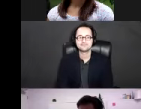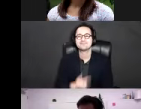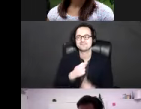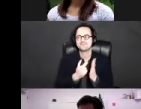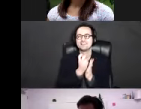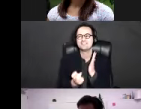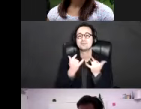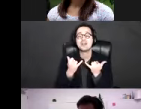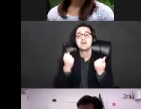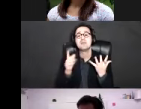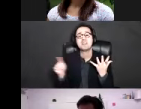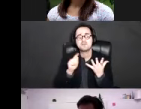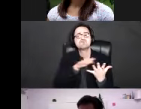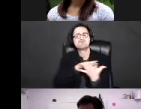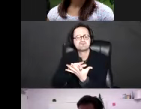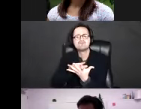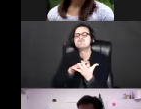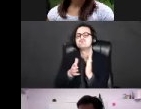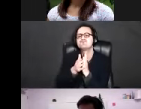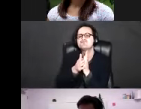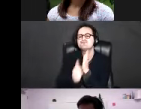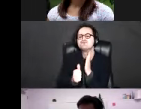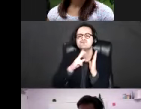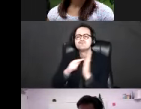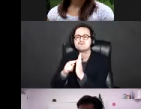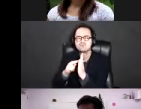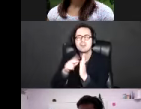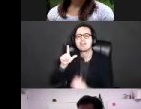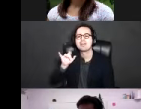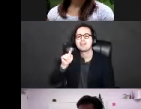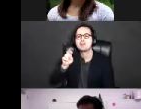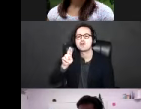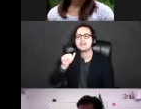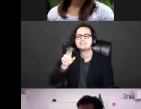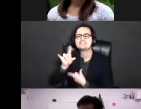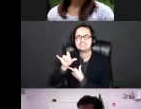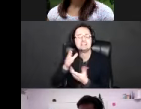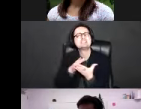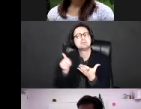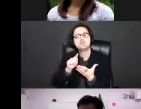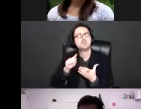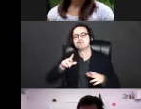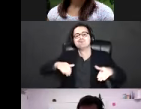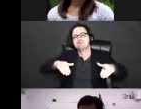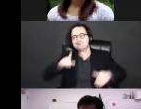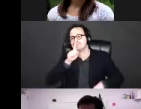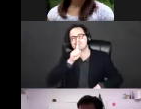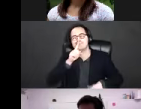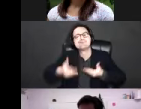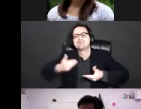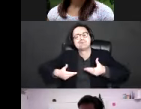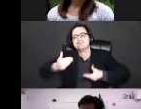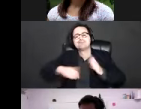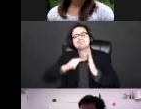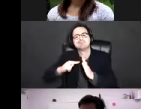here study literacy, but for those that don't spend their days thinking about reading, I want you all to consider literacy in the context of